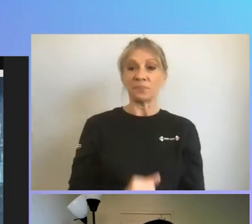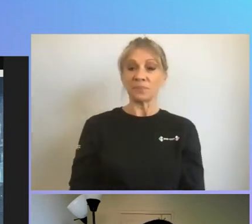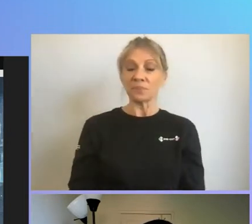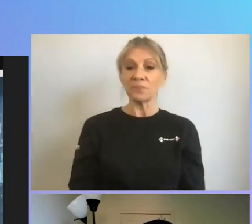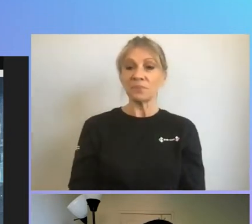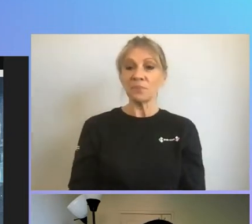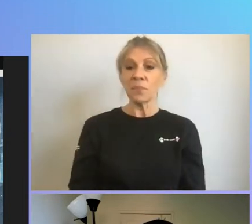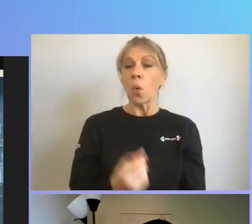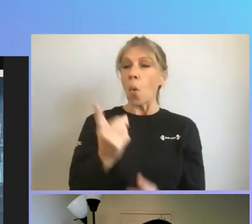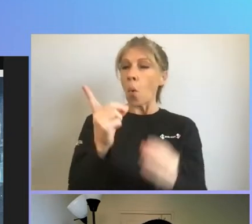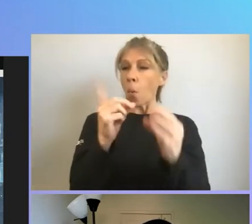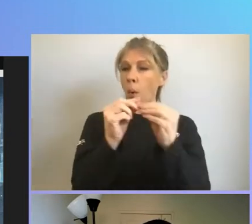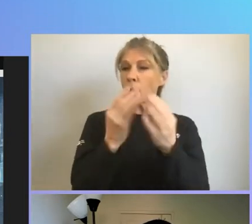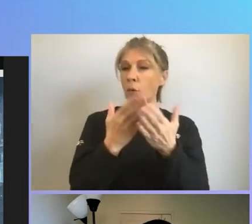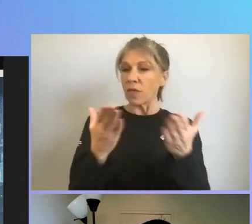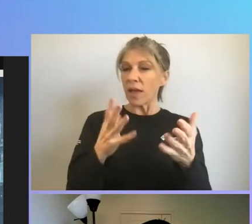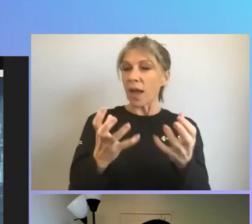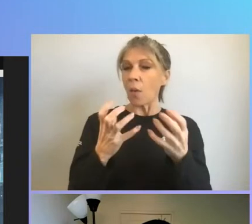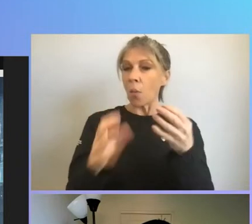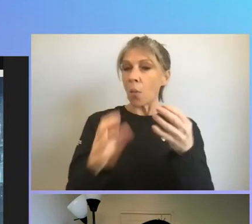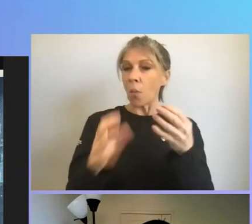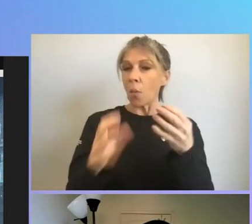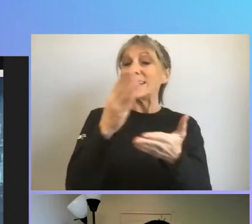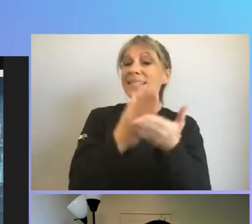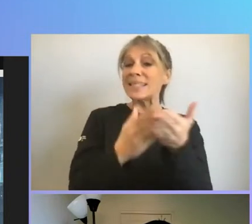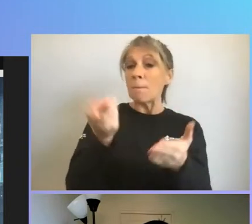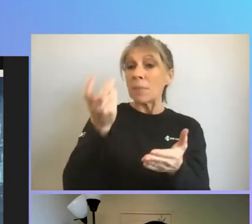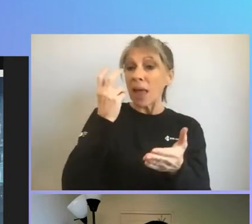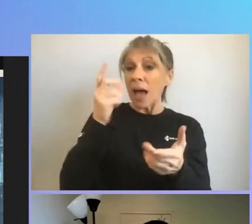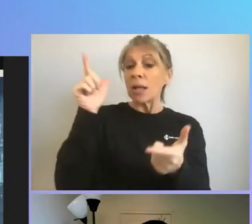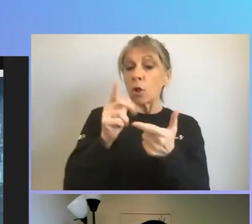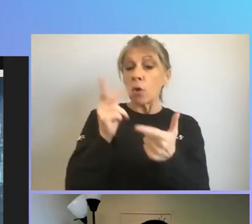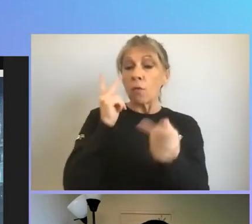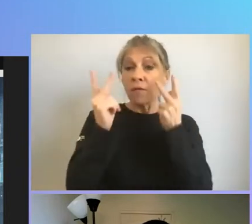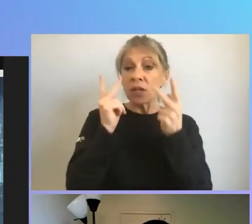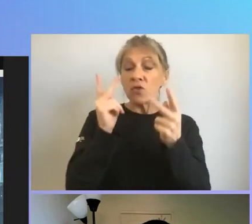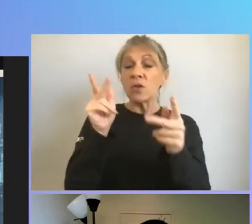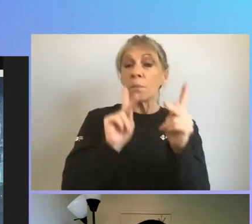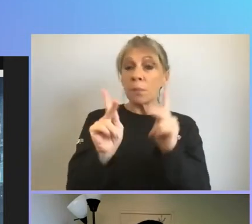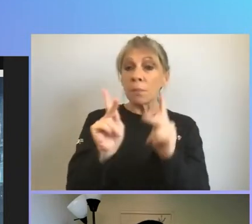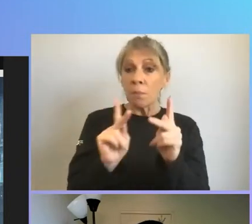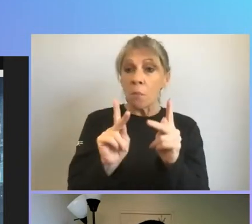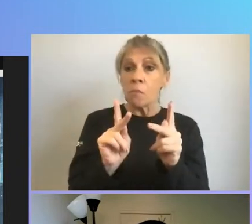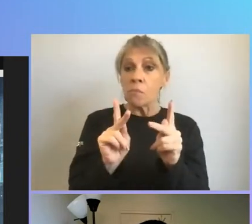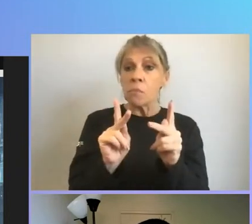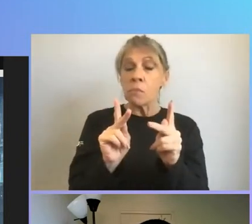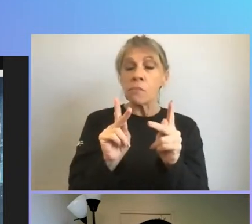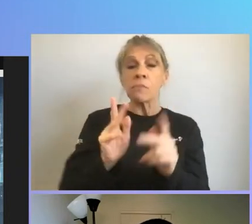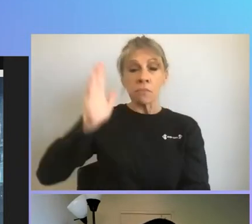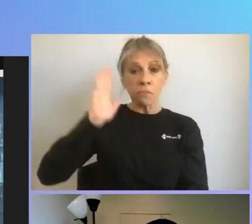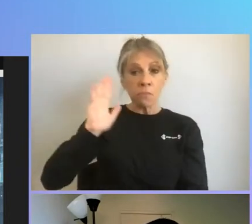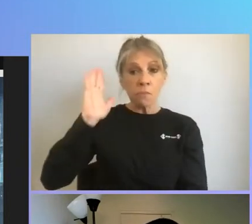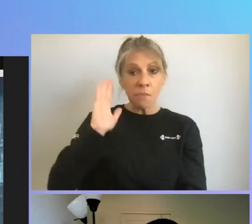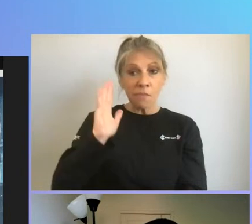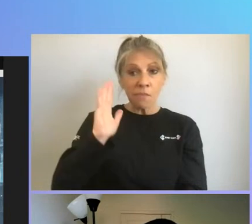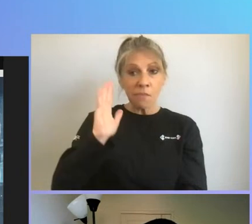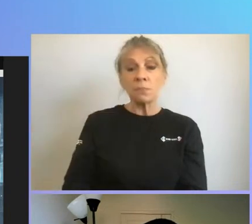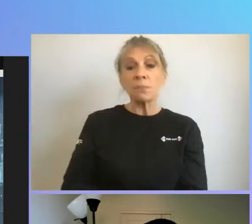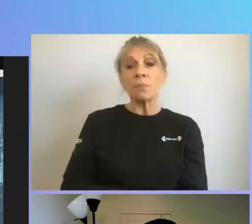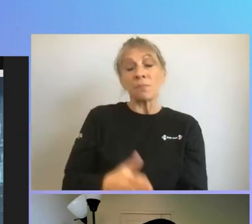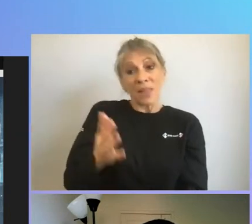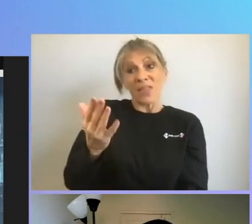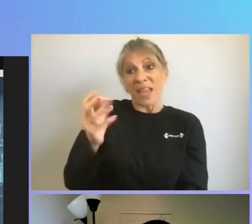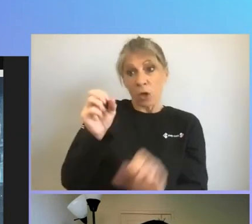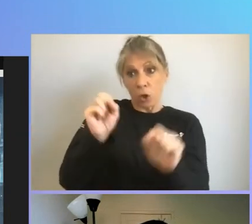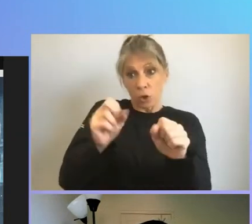And one more thing I want to add is that some blind and low vision people were previously sighted people.